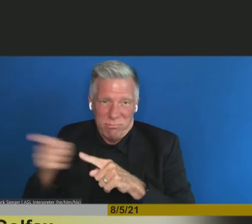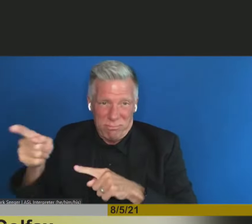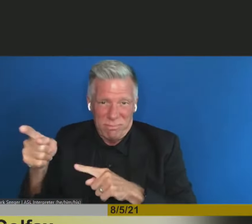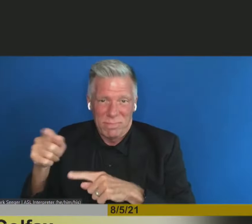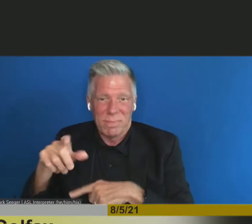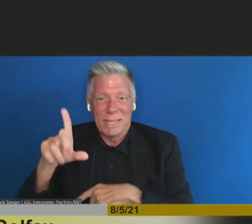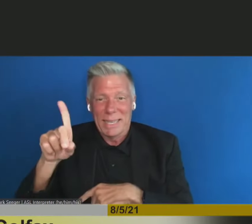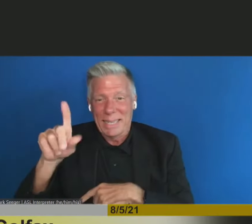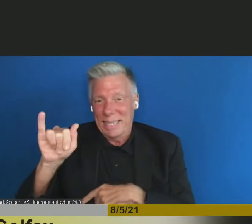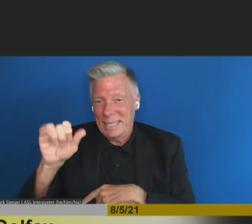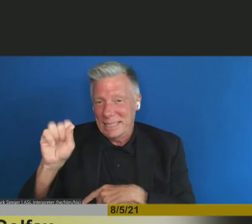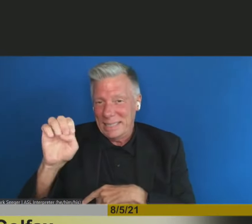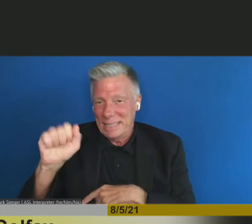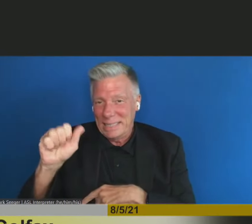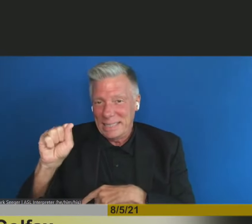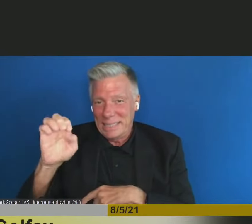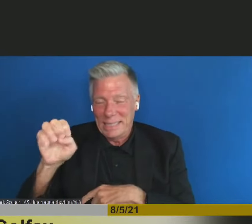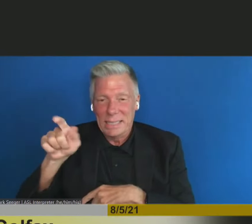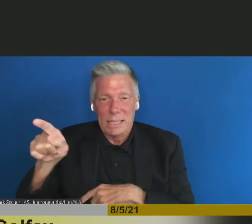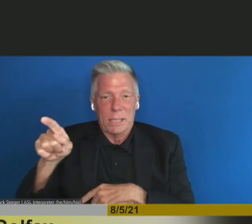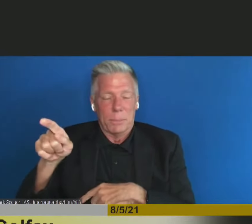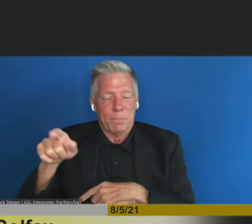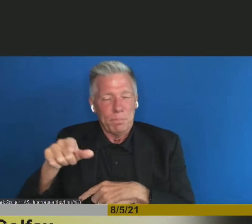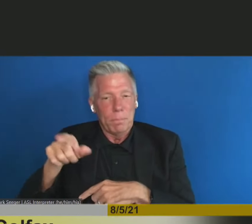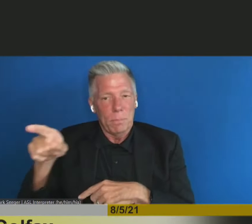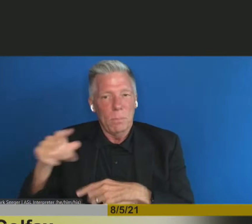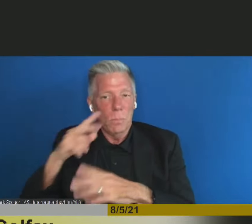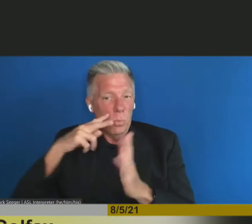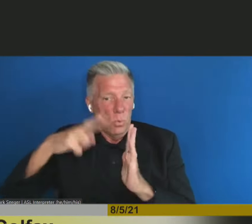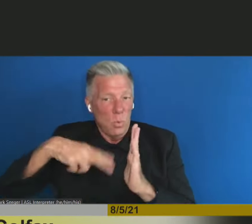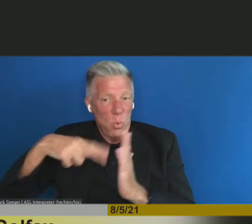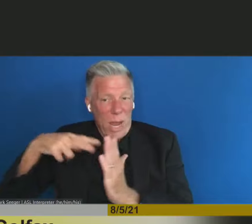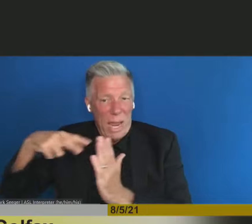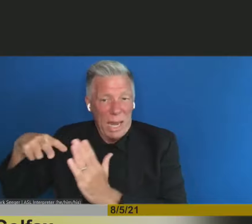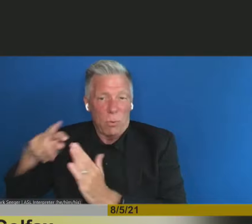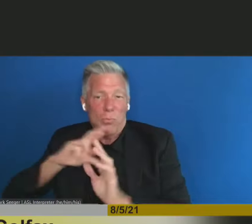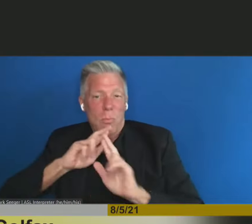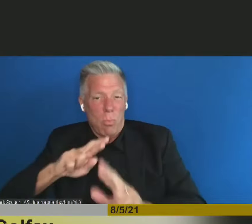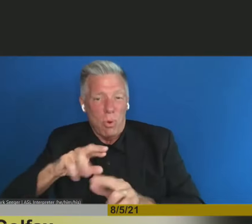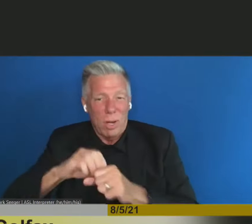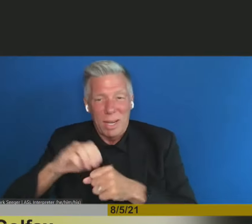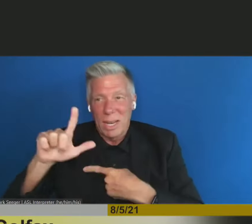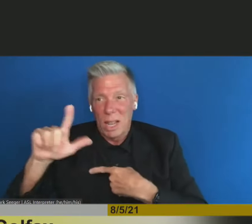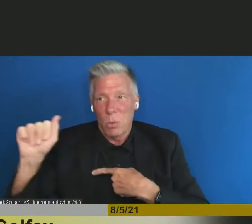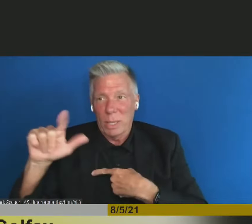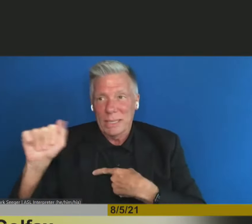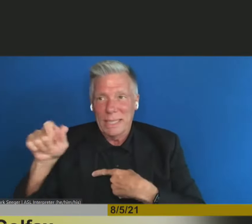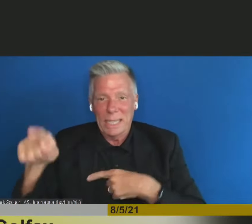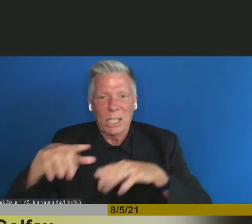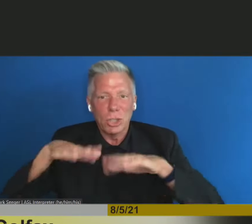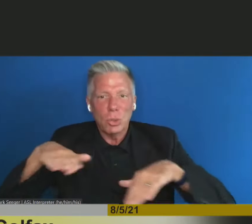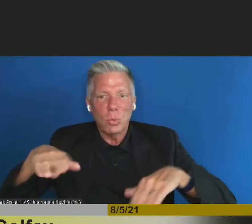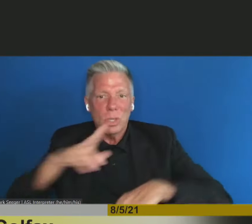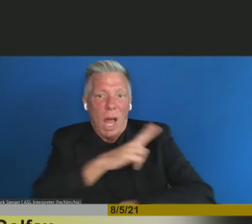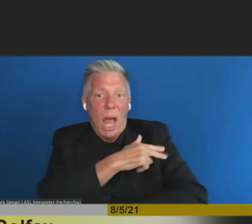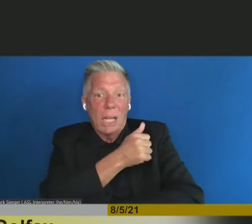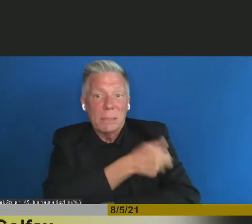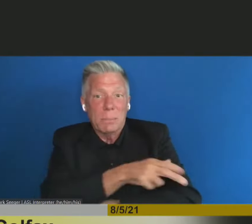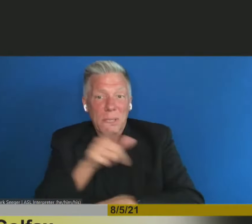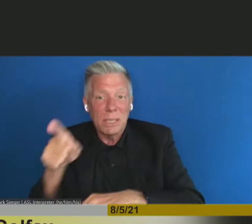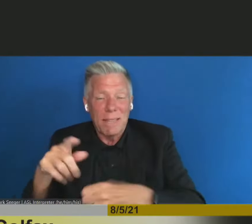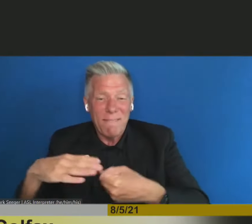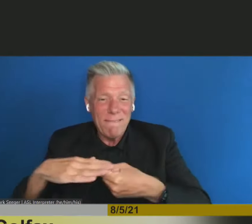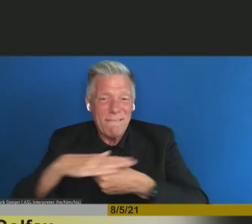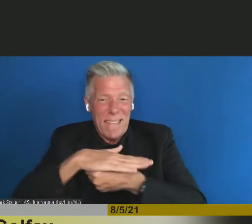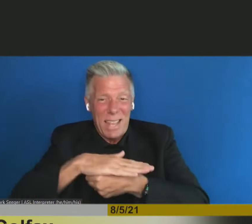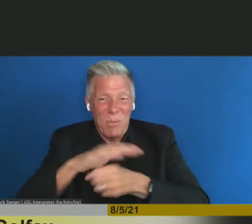reports in Louisiana about children's hospitals being filled with children with respiratory